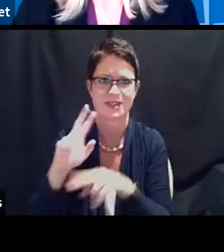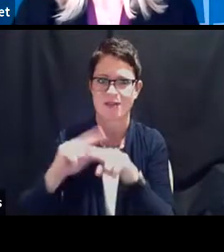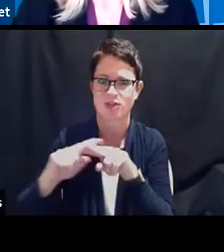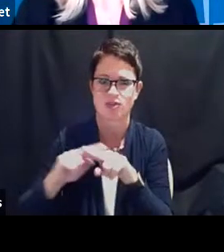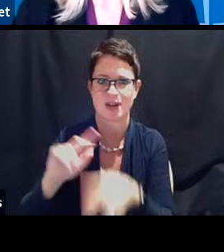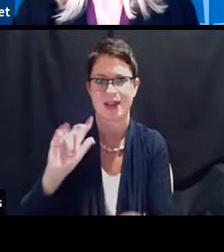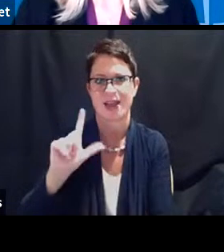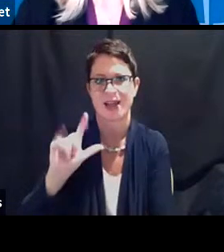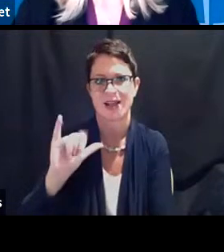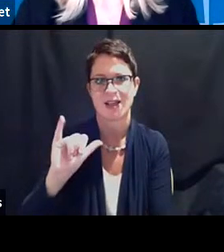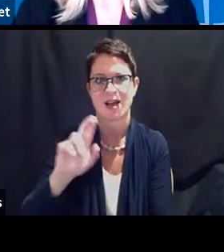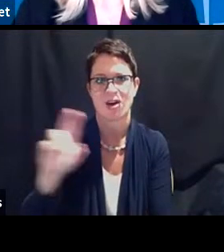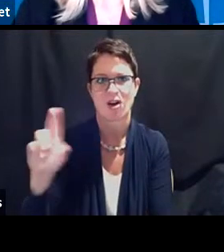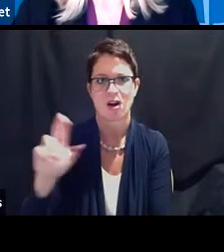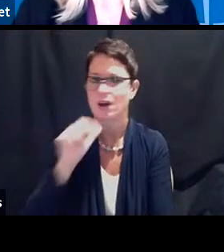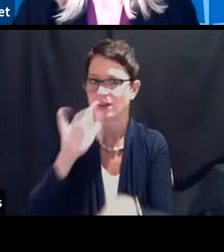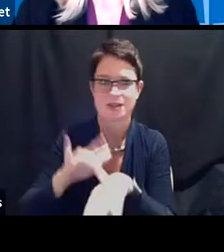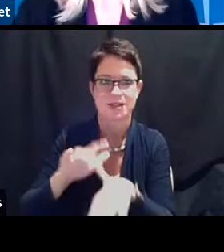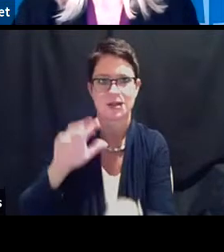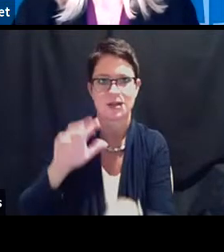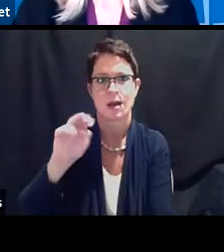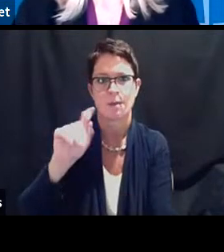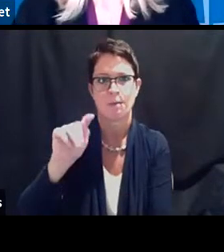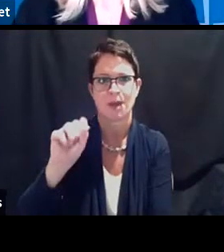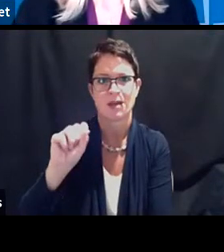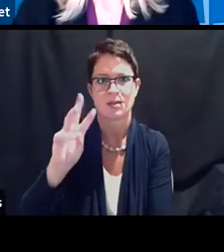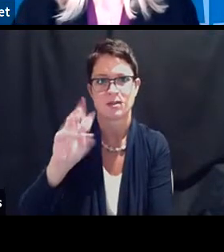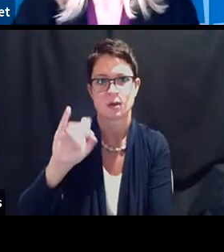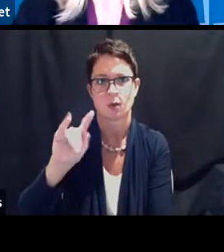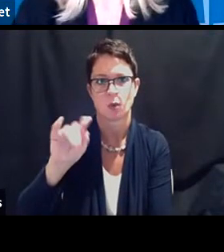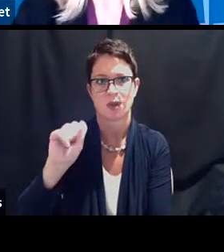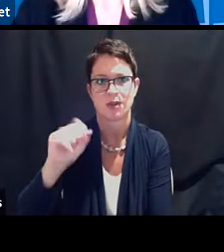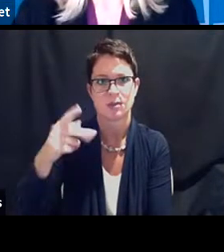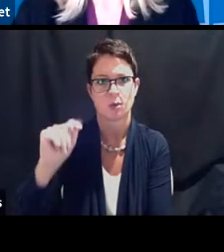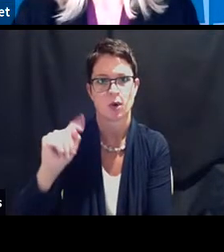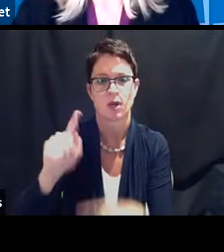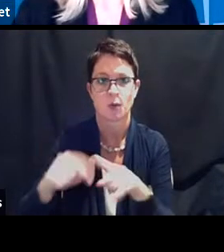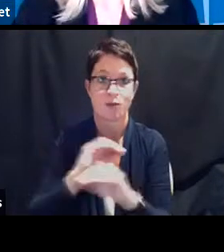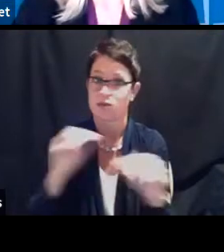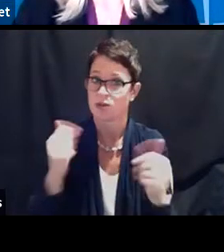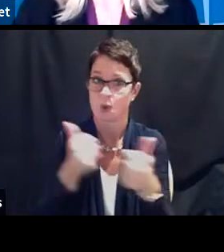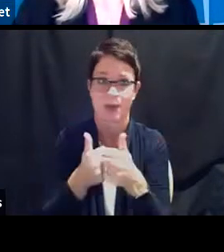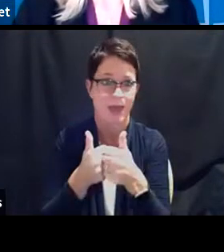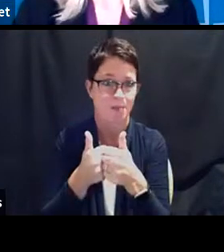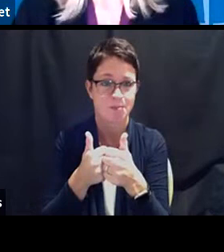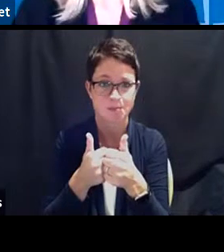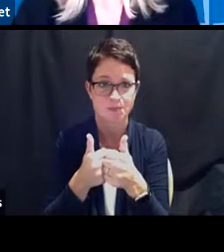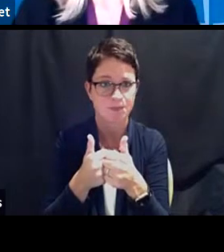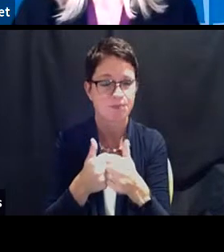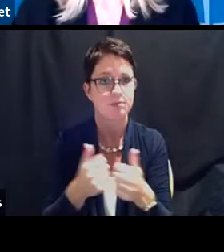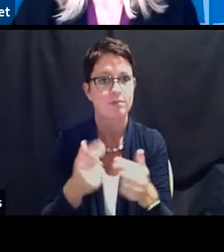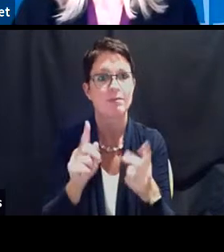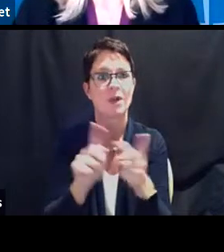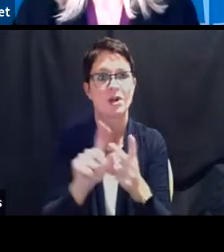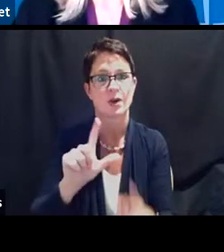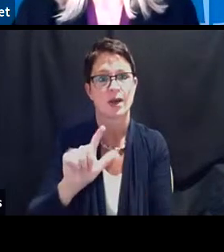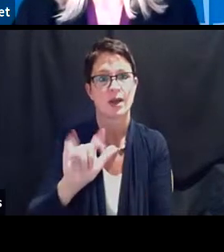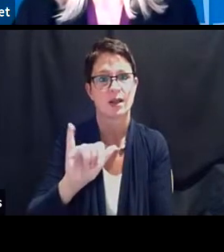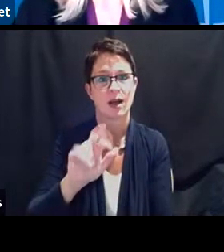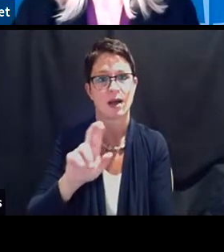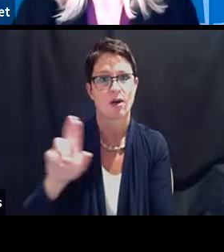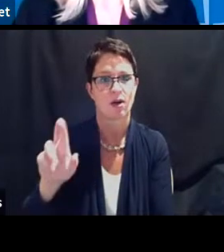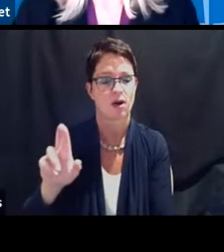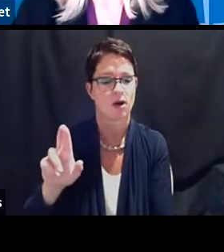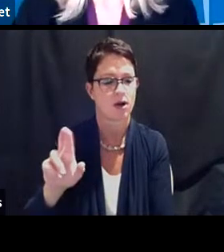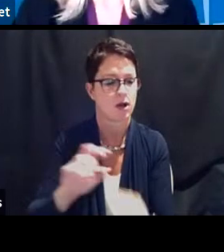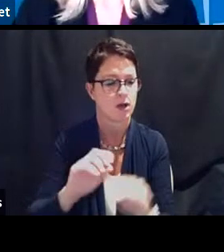LIRR doesn't even go to Metz Willets Point when it's not a game day. And also the LIRR, there's